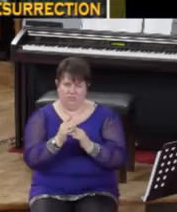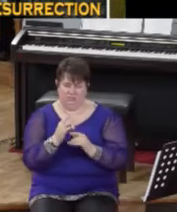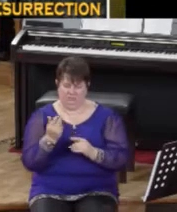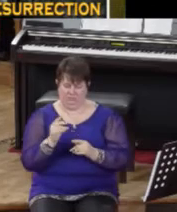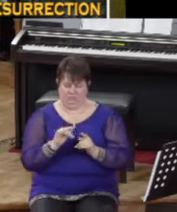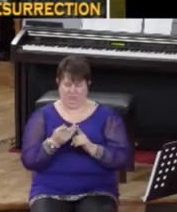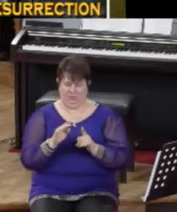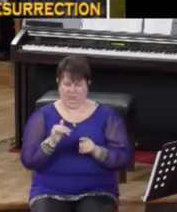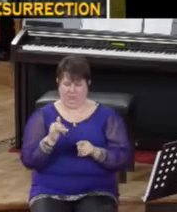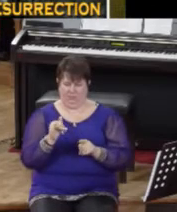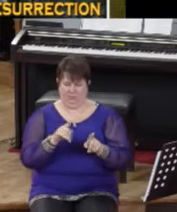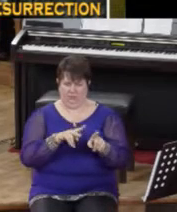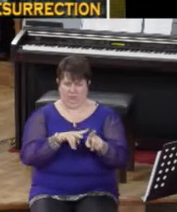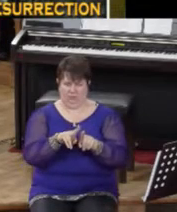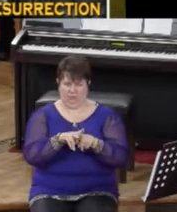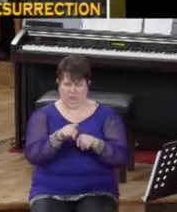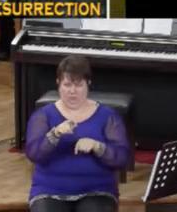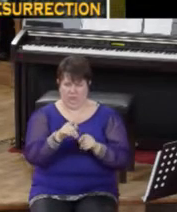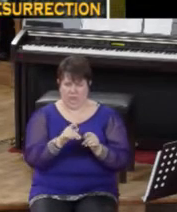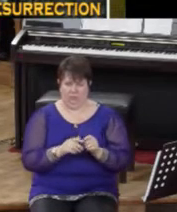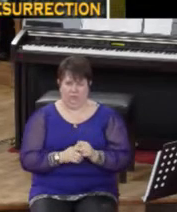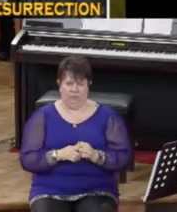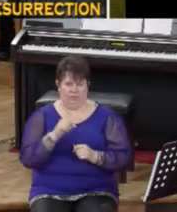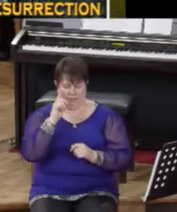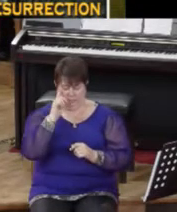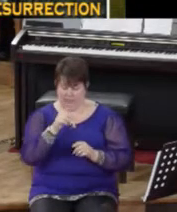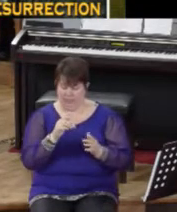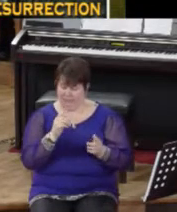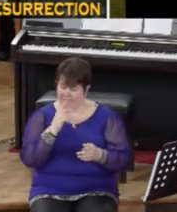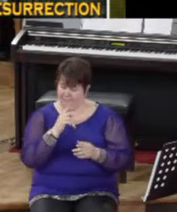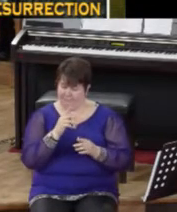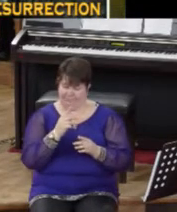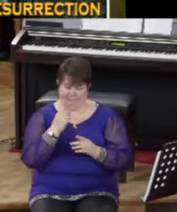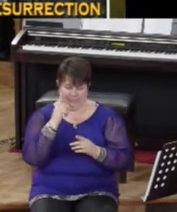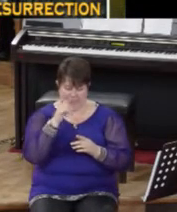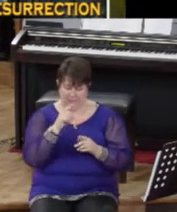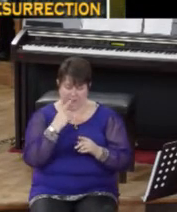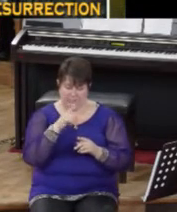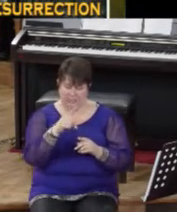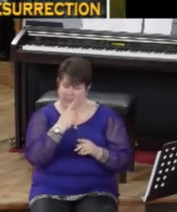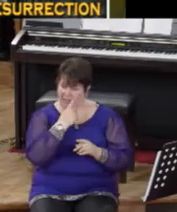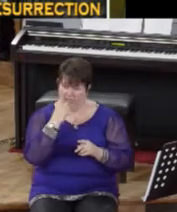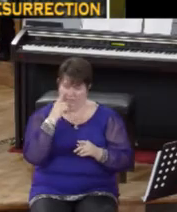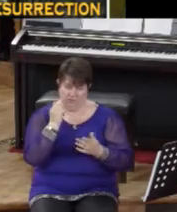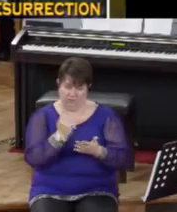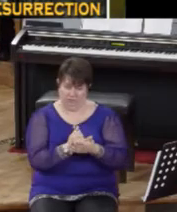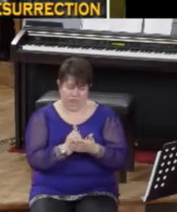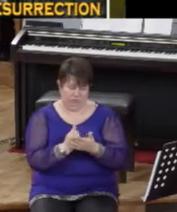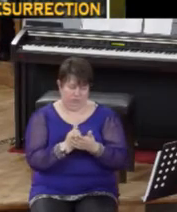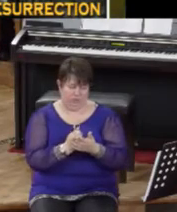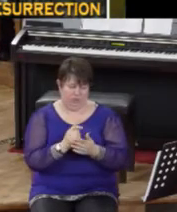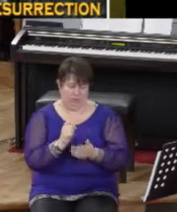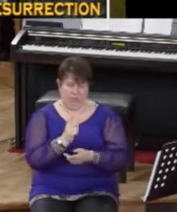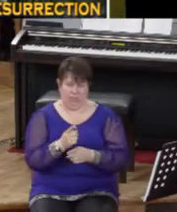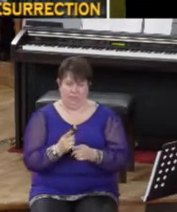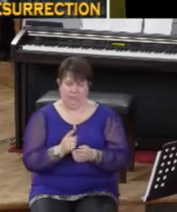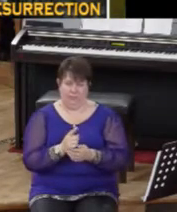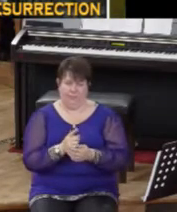saying, but they shouldn't be able to deny the evidence that they see in a changed life.